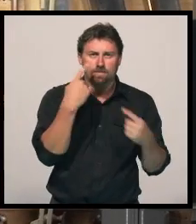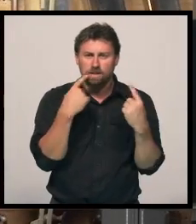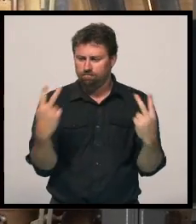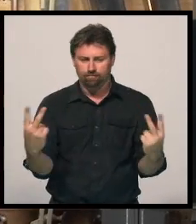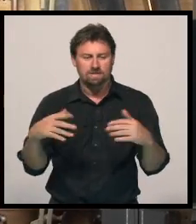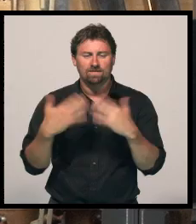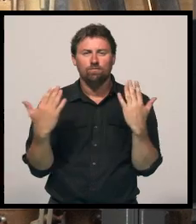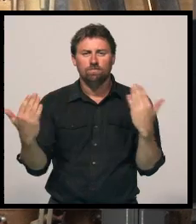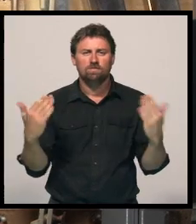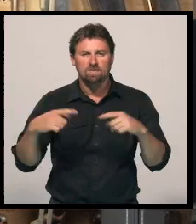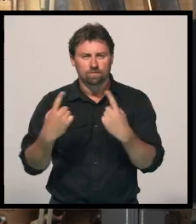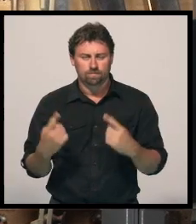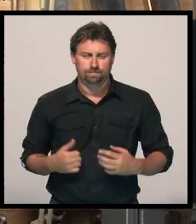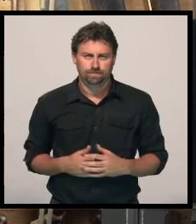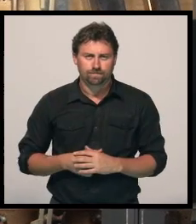cut up